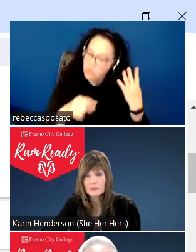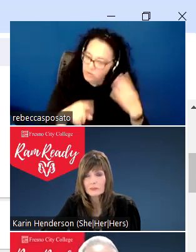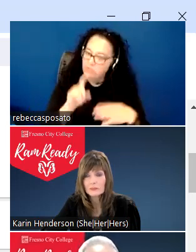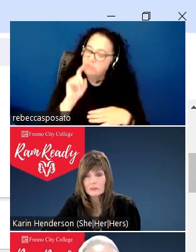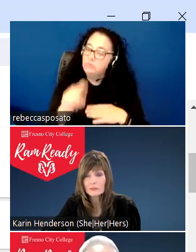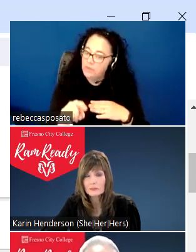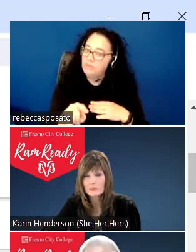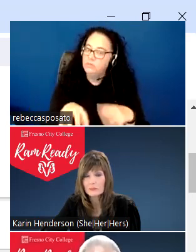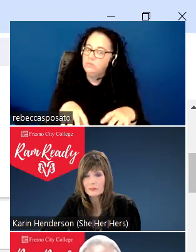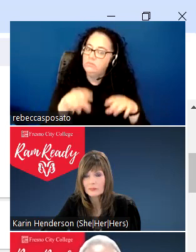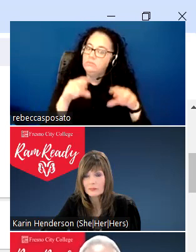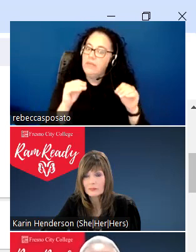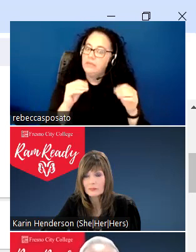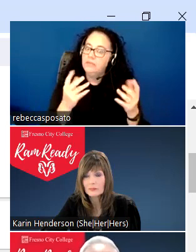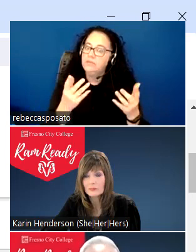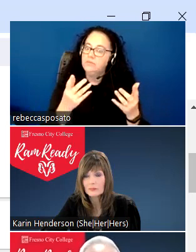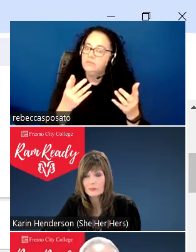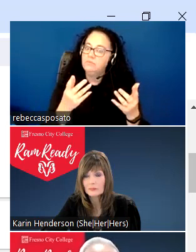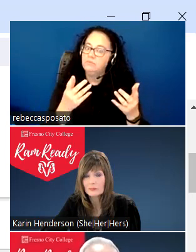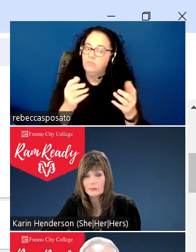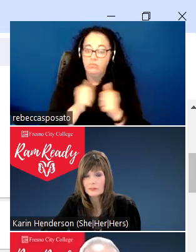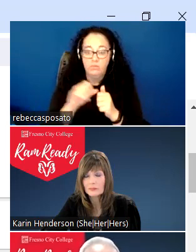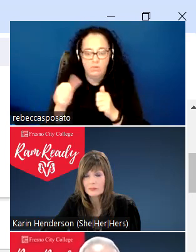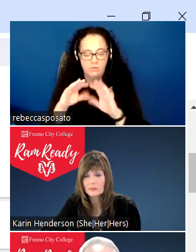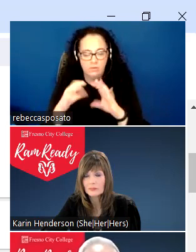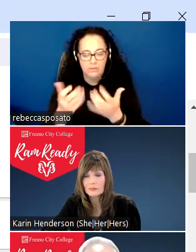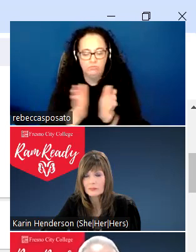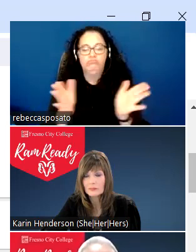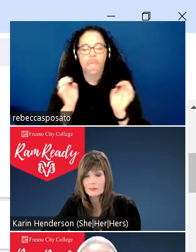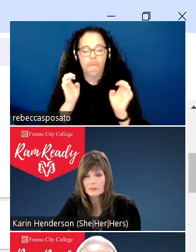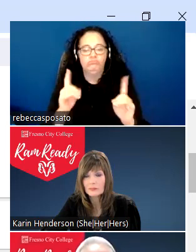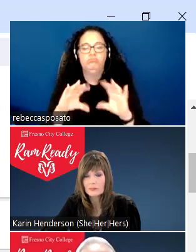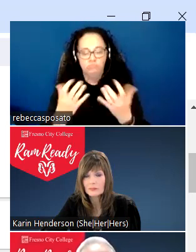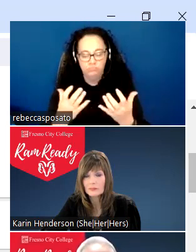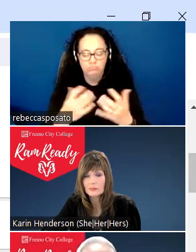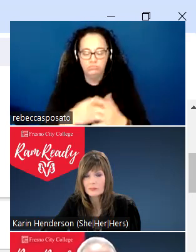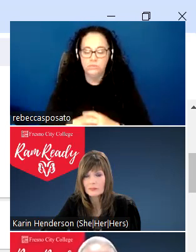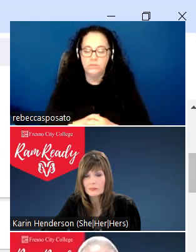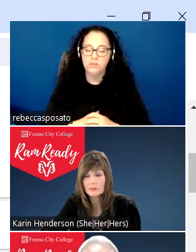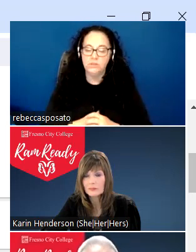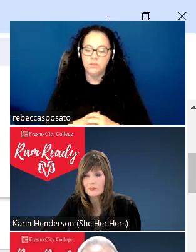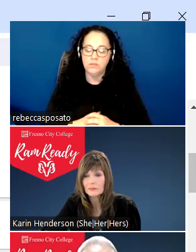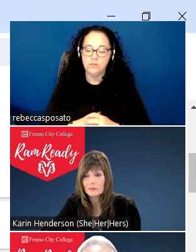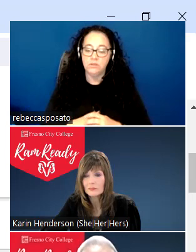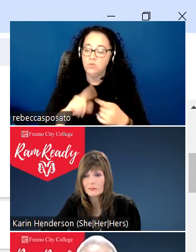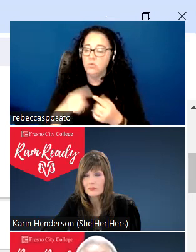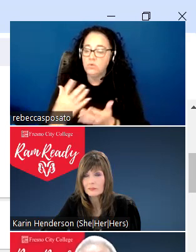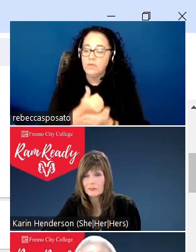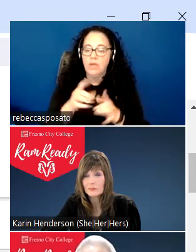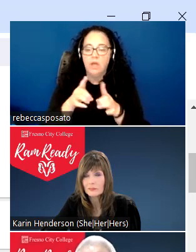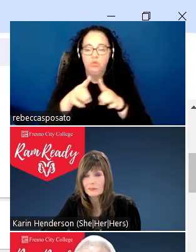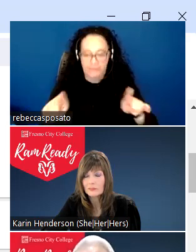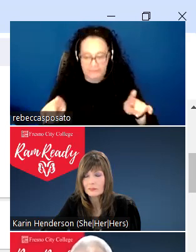take along with others that are general education classes to earn a degree.